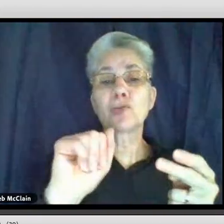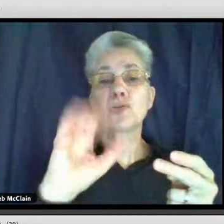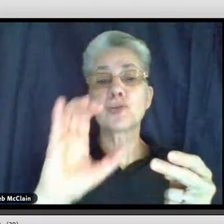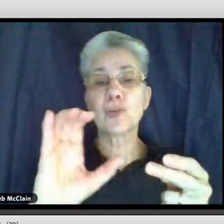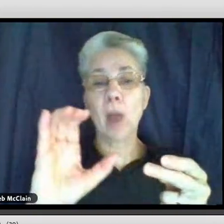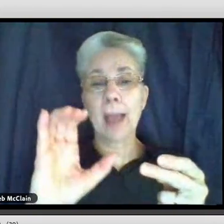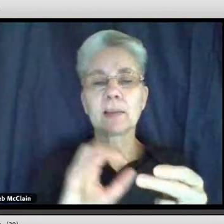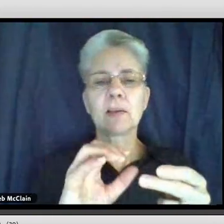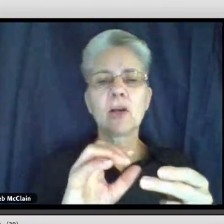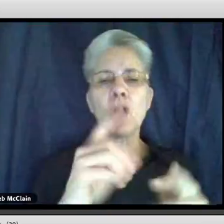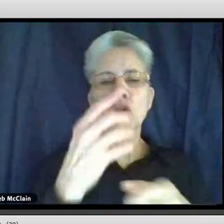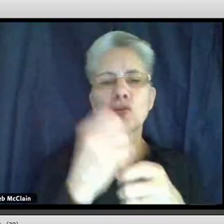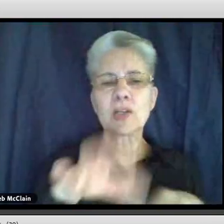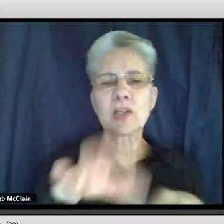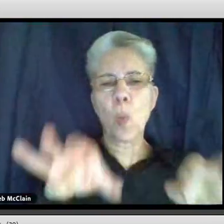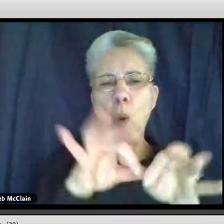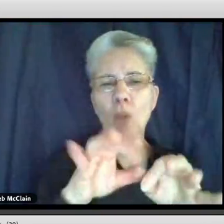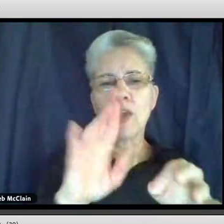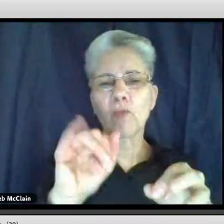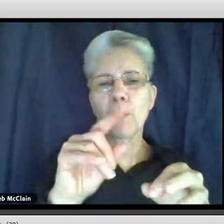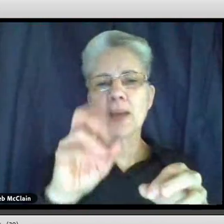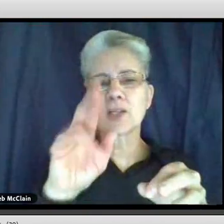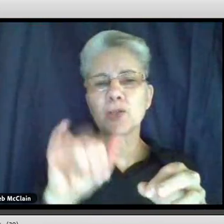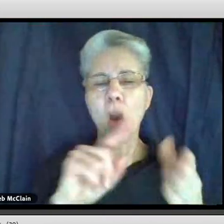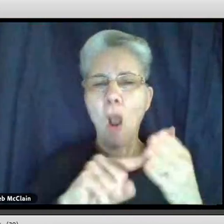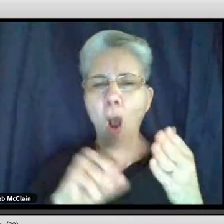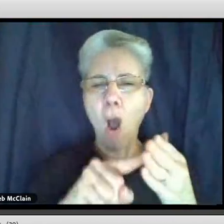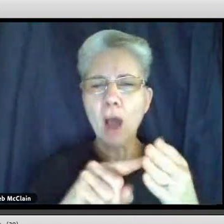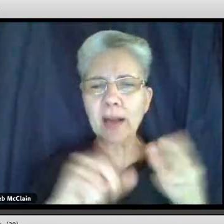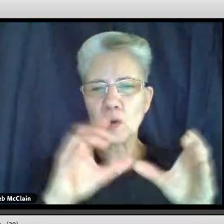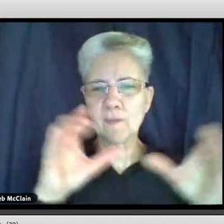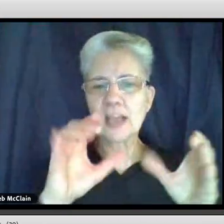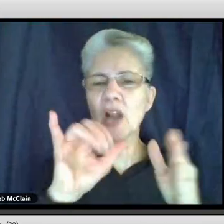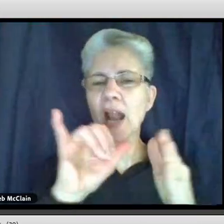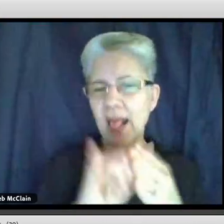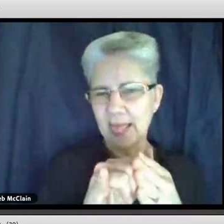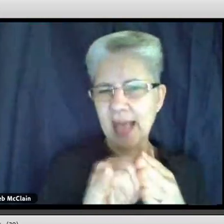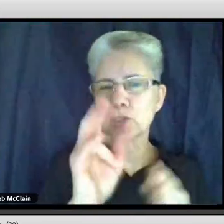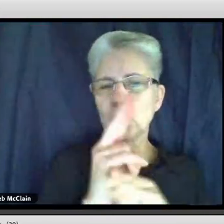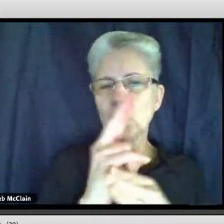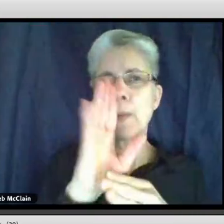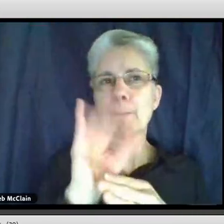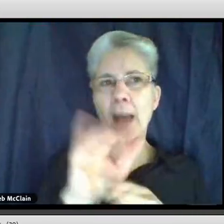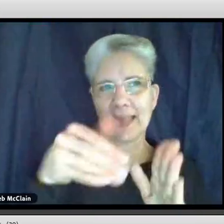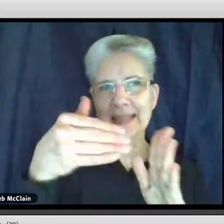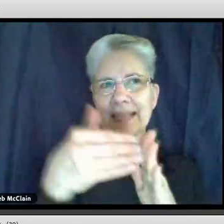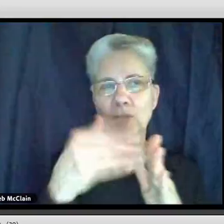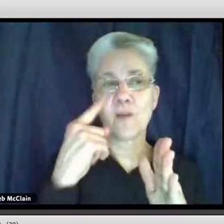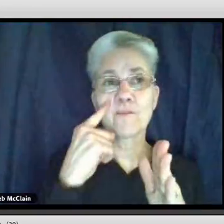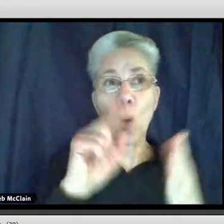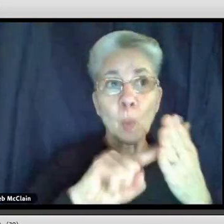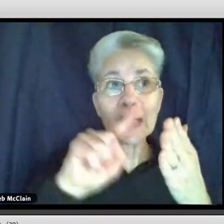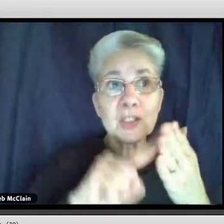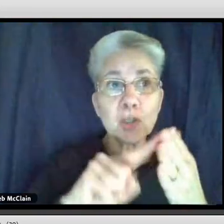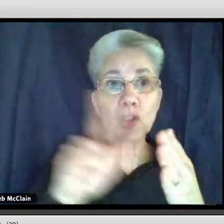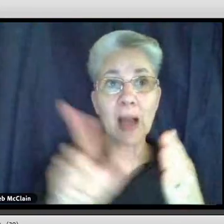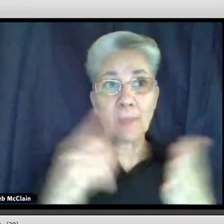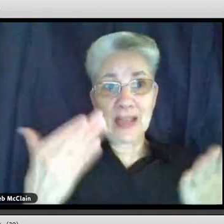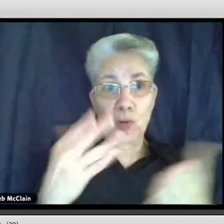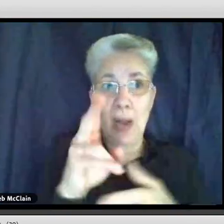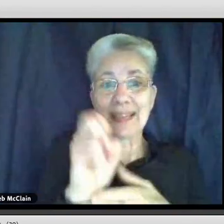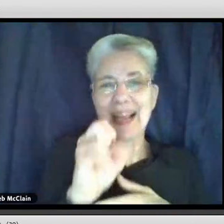Trustworthy Repositories Audit and Certification. And TRAC is maintained and used by the Center for Research Libraries here in the